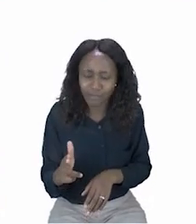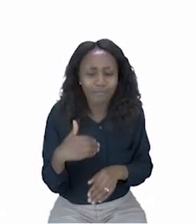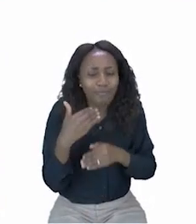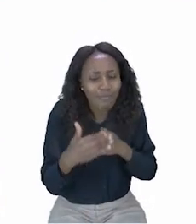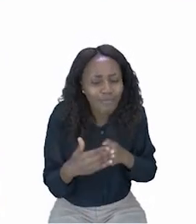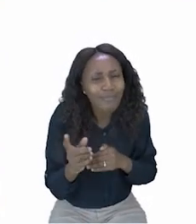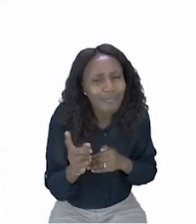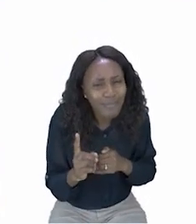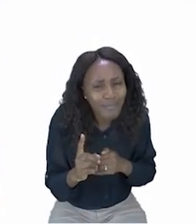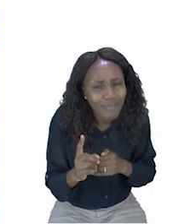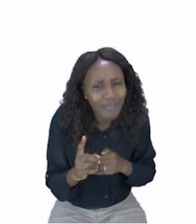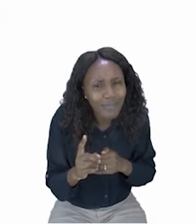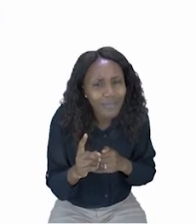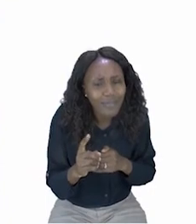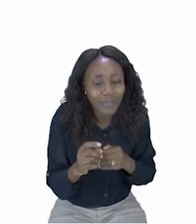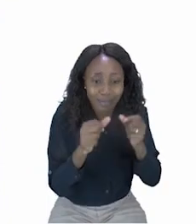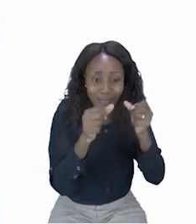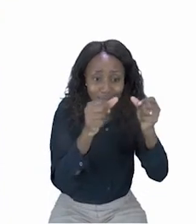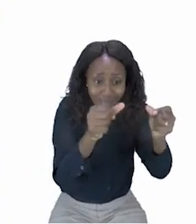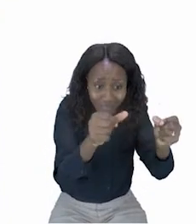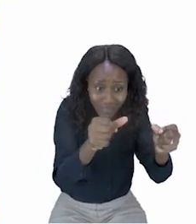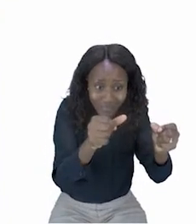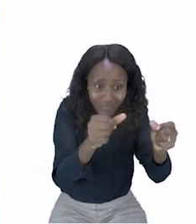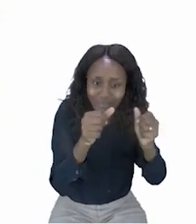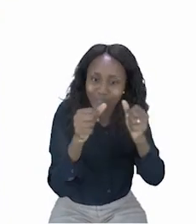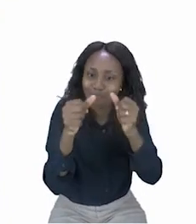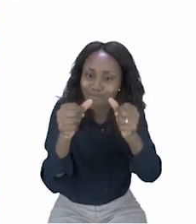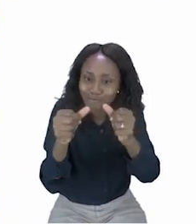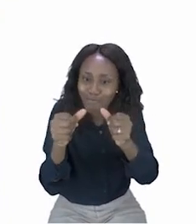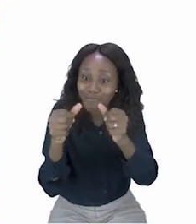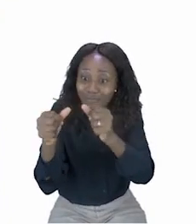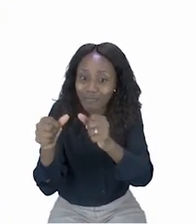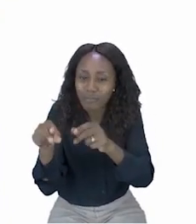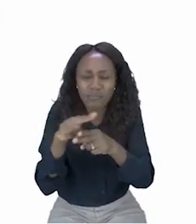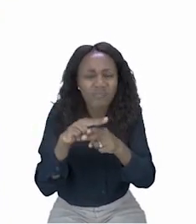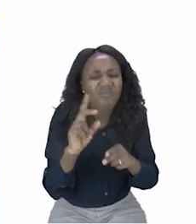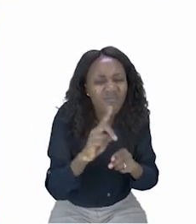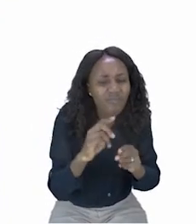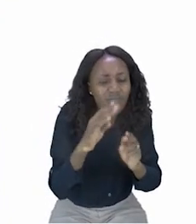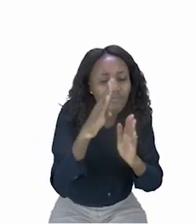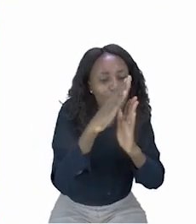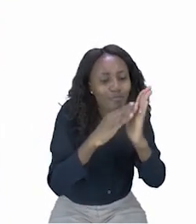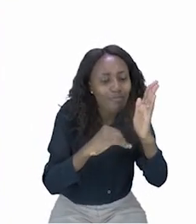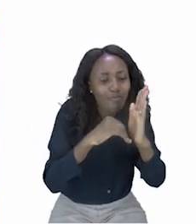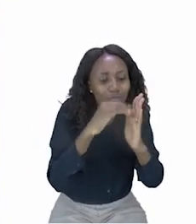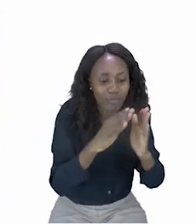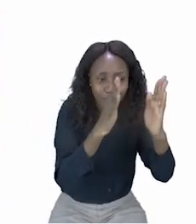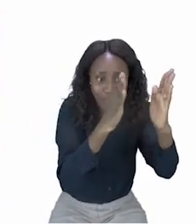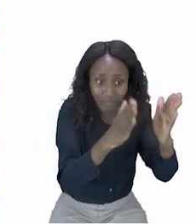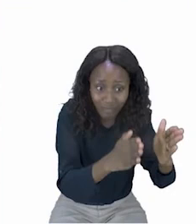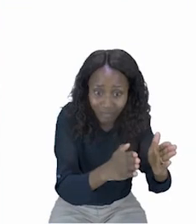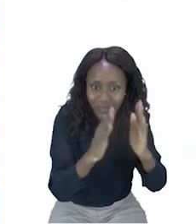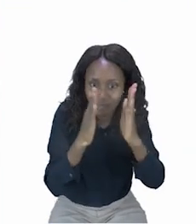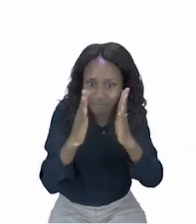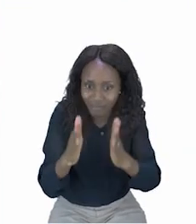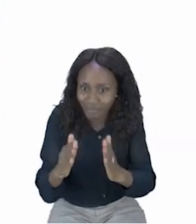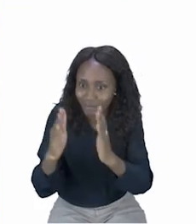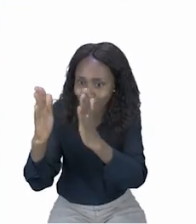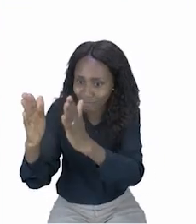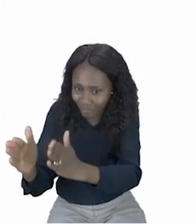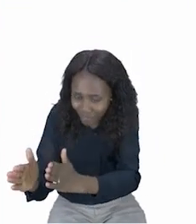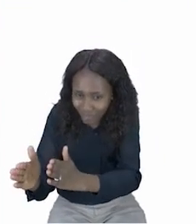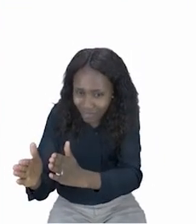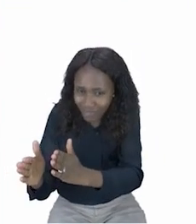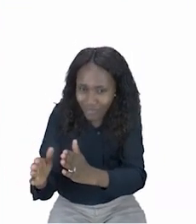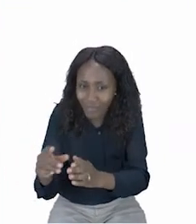are going to paste with some glue the correct names under